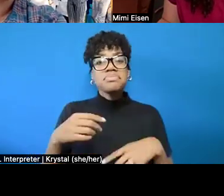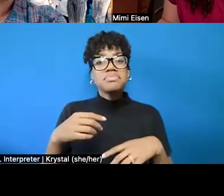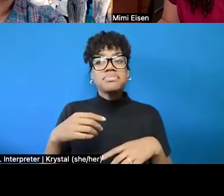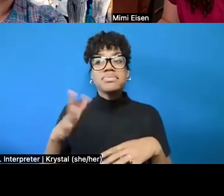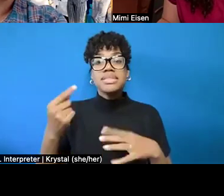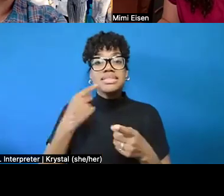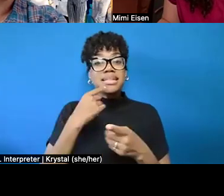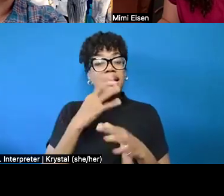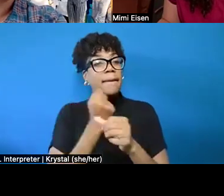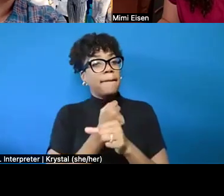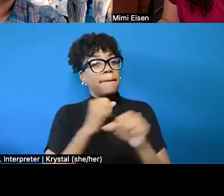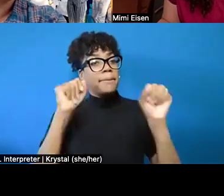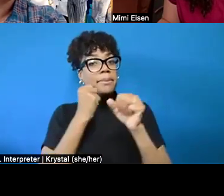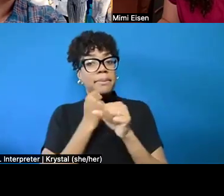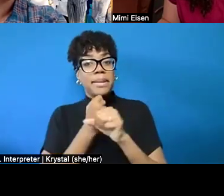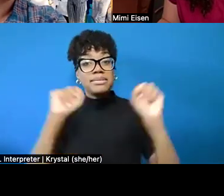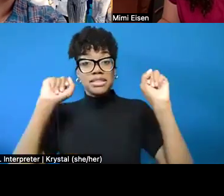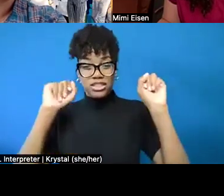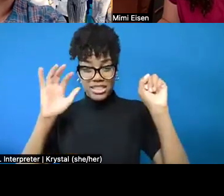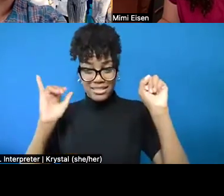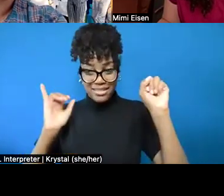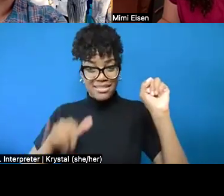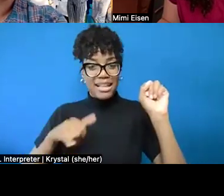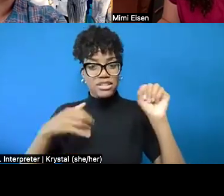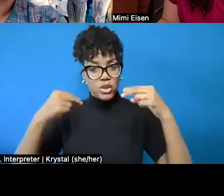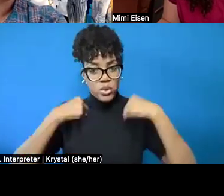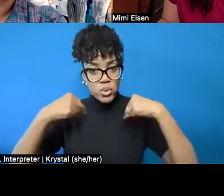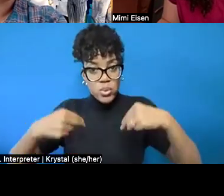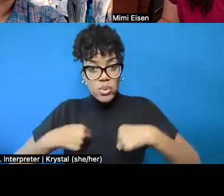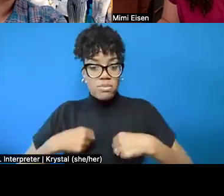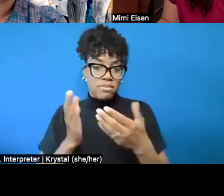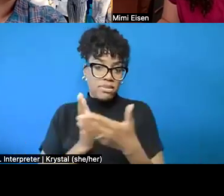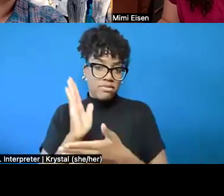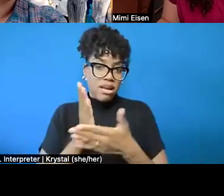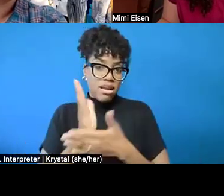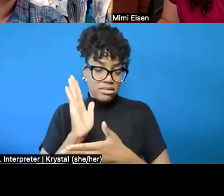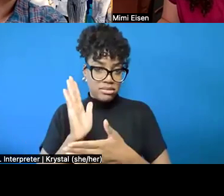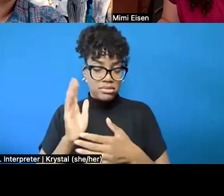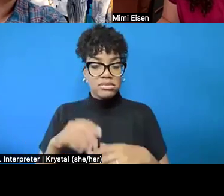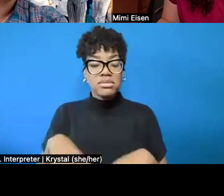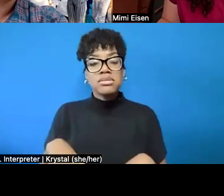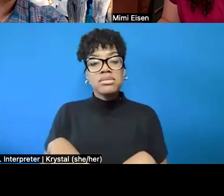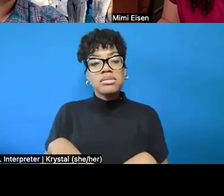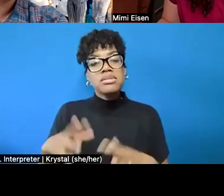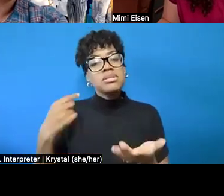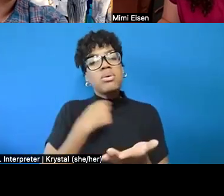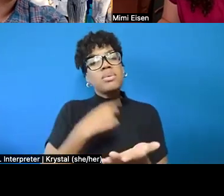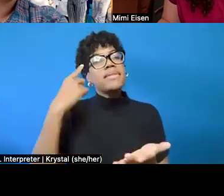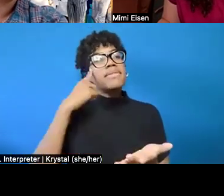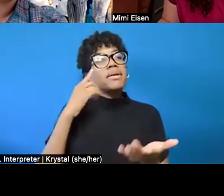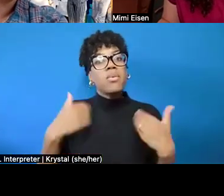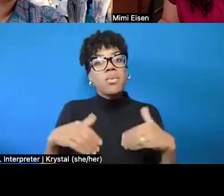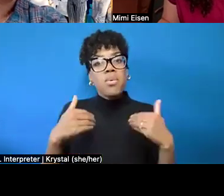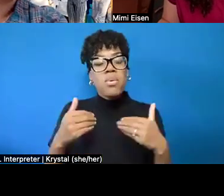right? So I think too often we teach 1776 as if it was the fulfillment of freedom, but the Haitian